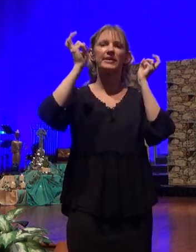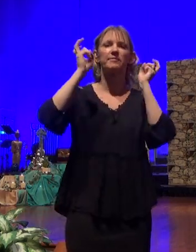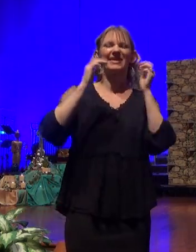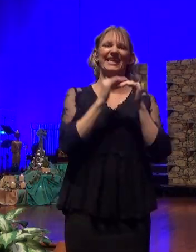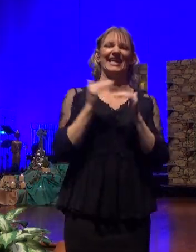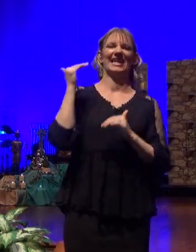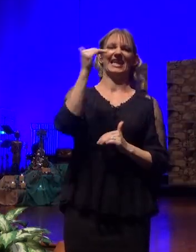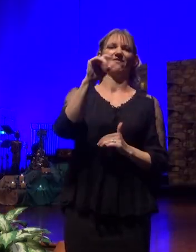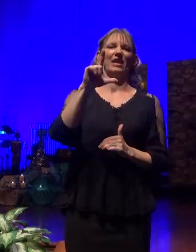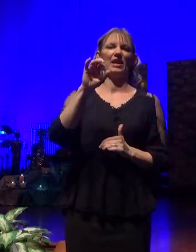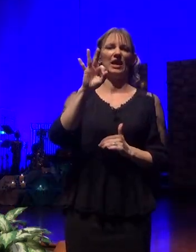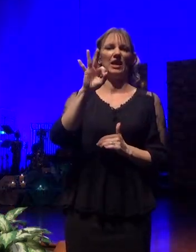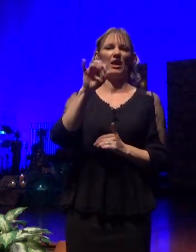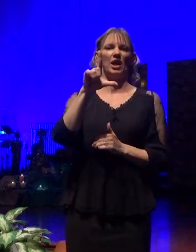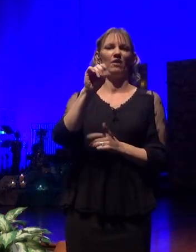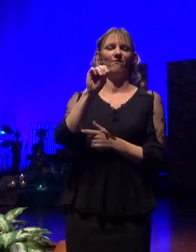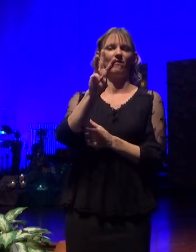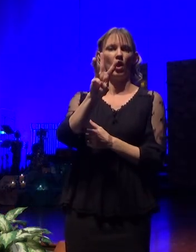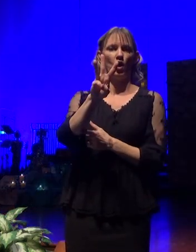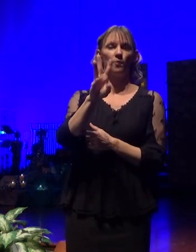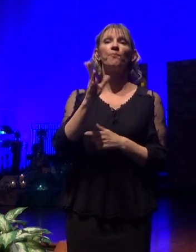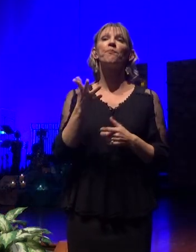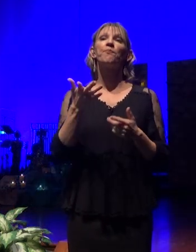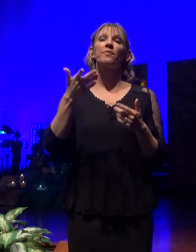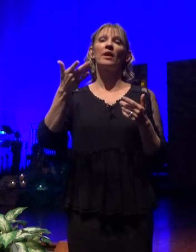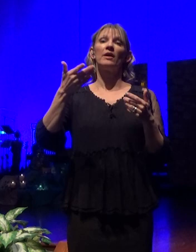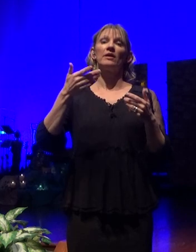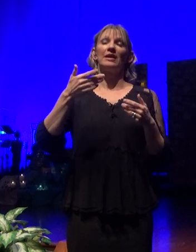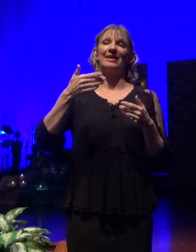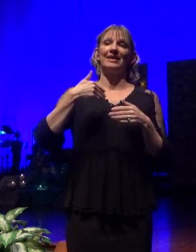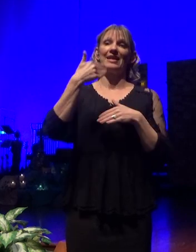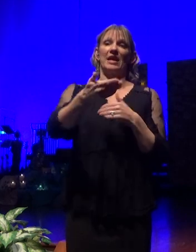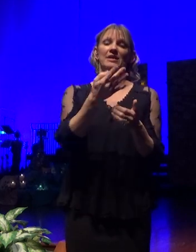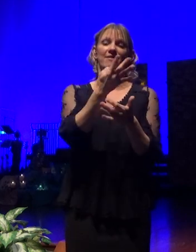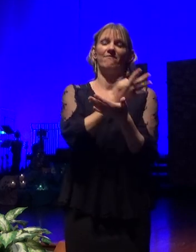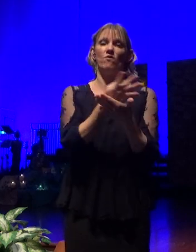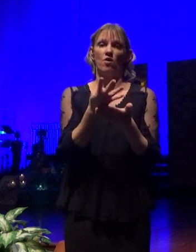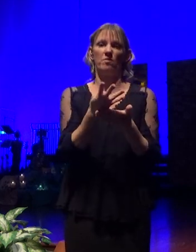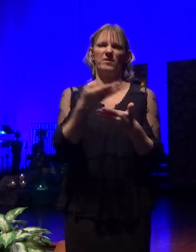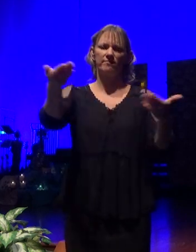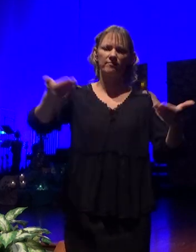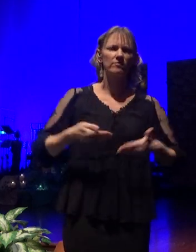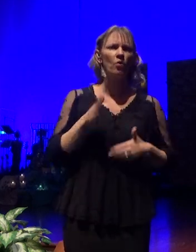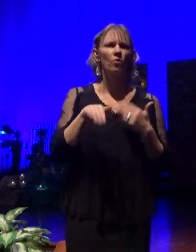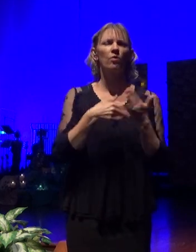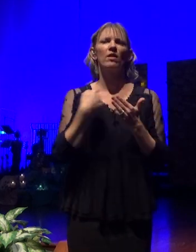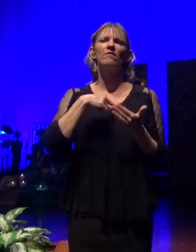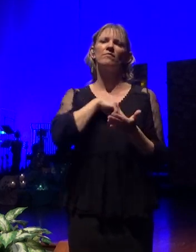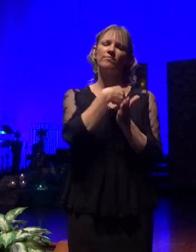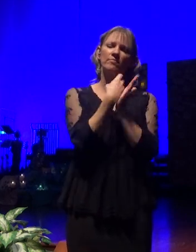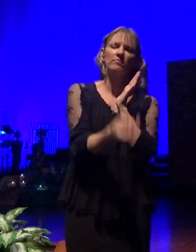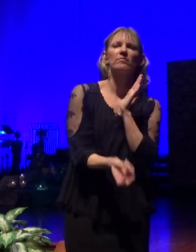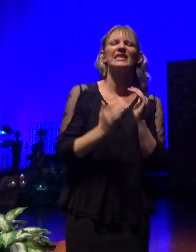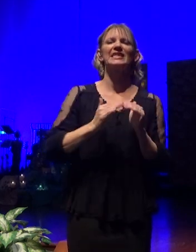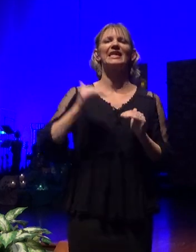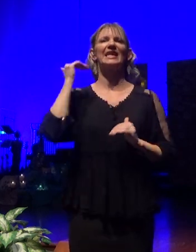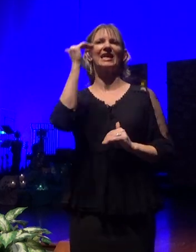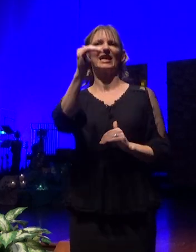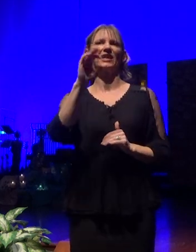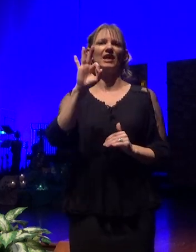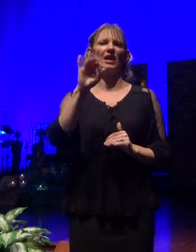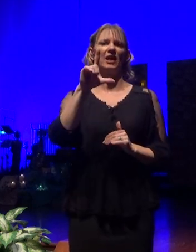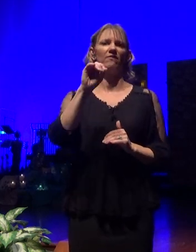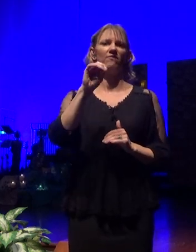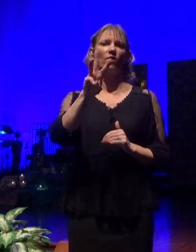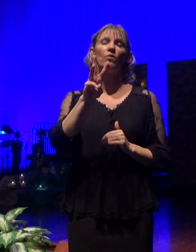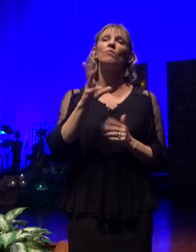flow. And inviting in the next 4 weeks, including today, all of us to step into the infinite flow